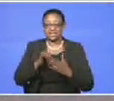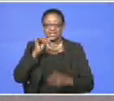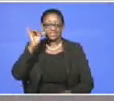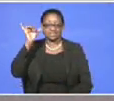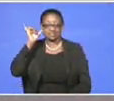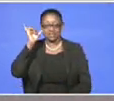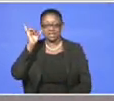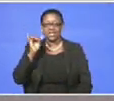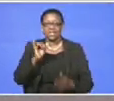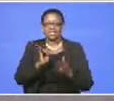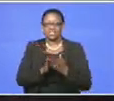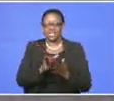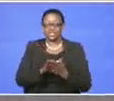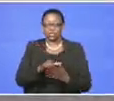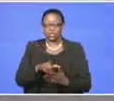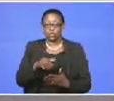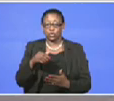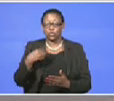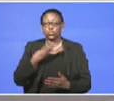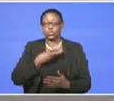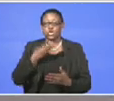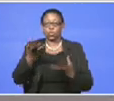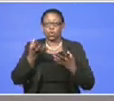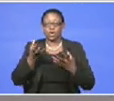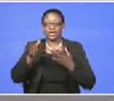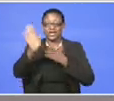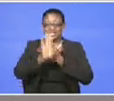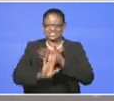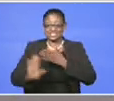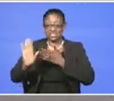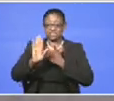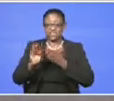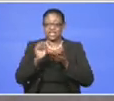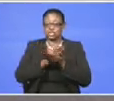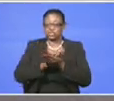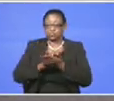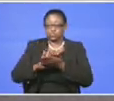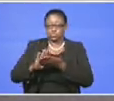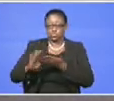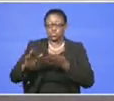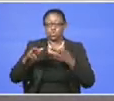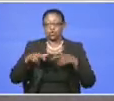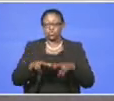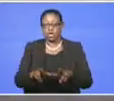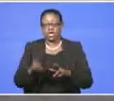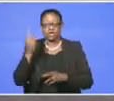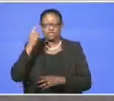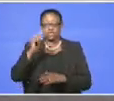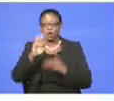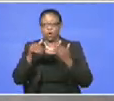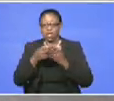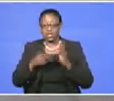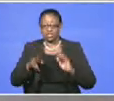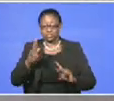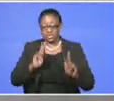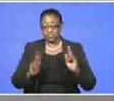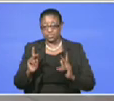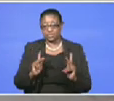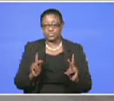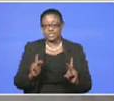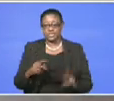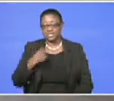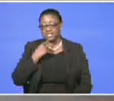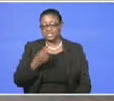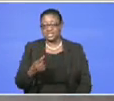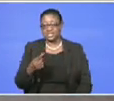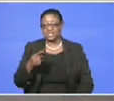yesterday that the ultimate goal is to provide a safe and smooth ride for all motorists. And if you go on that highway from